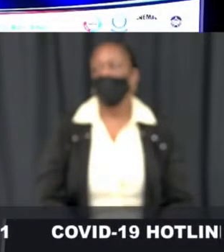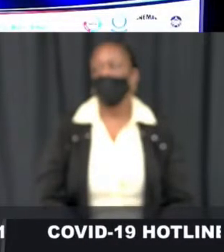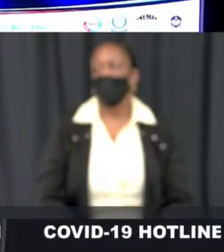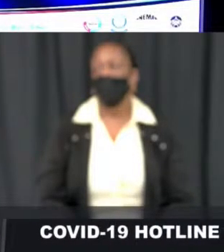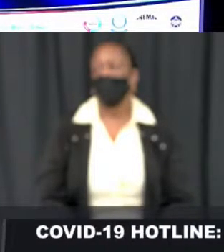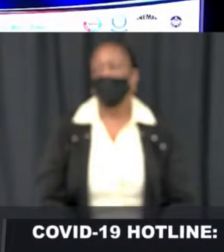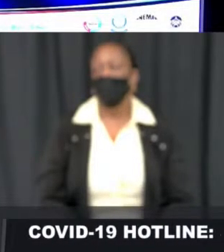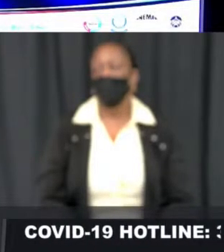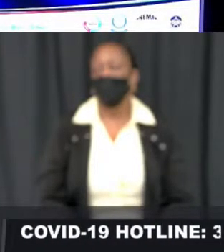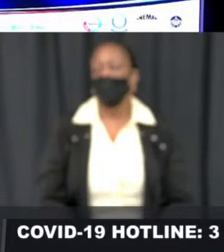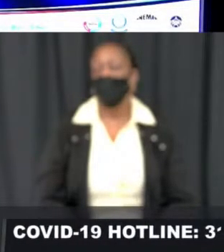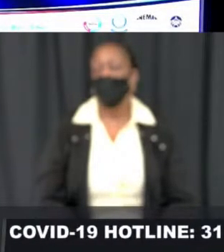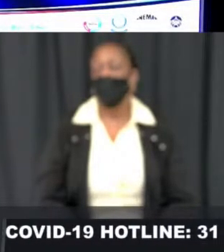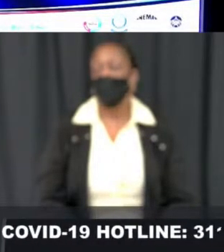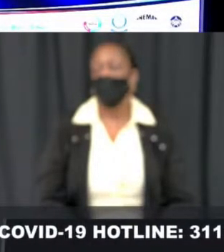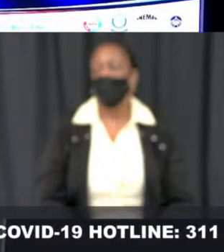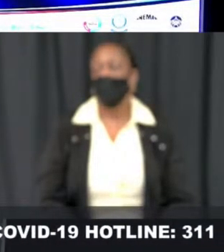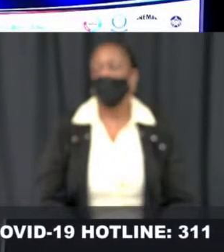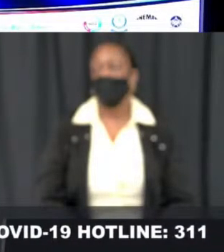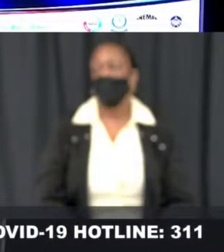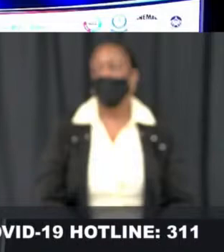This next question, what is